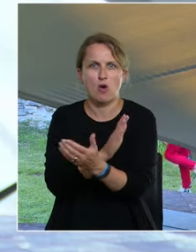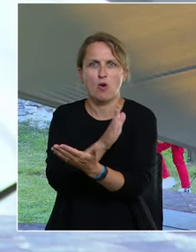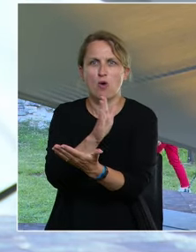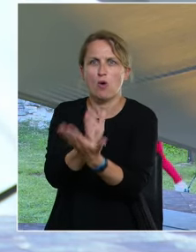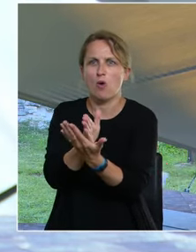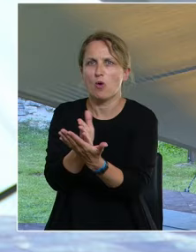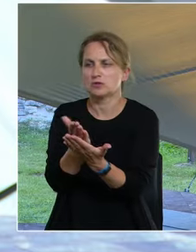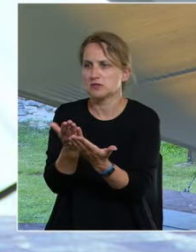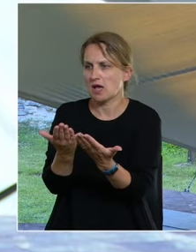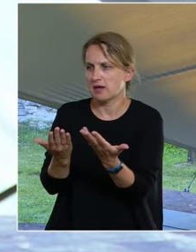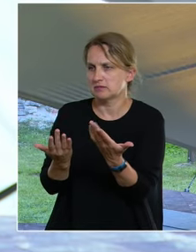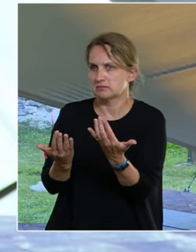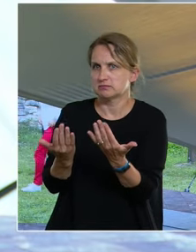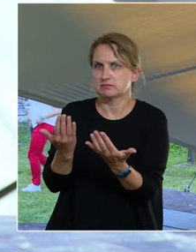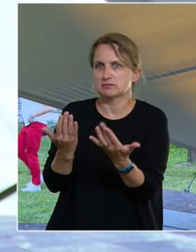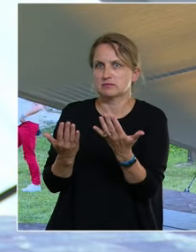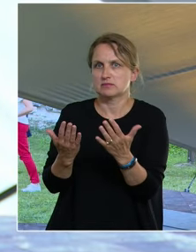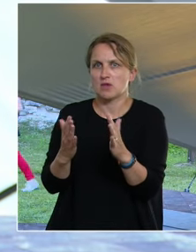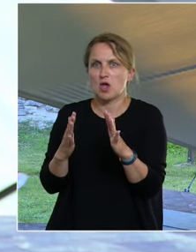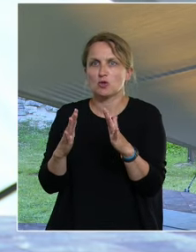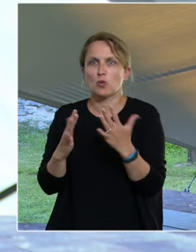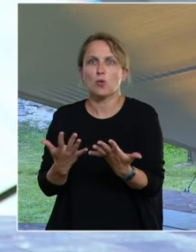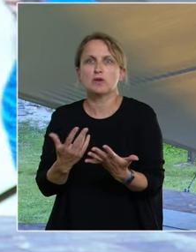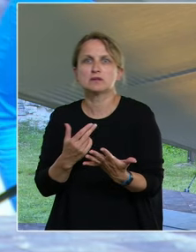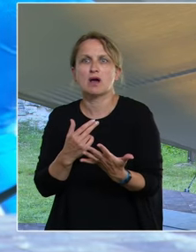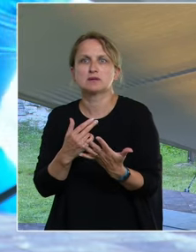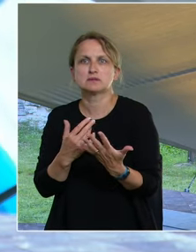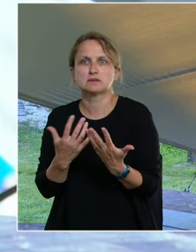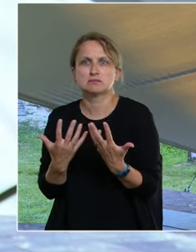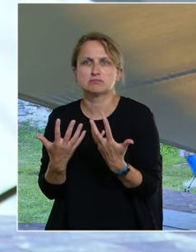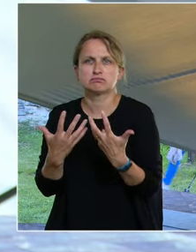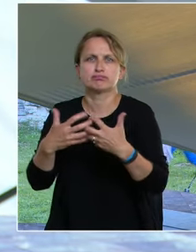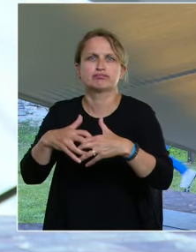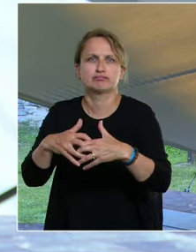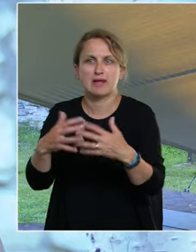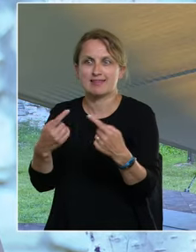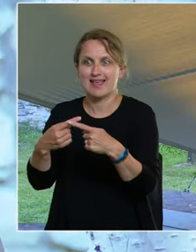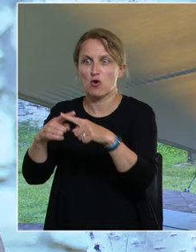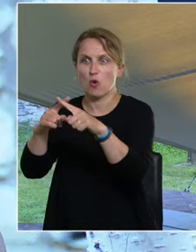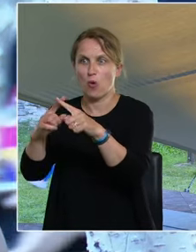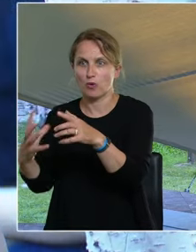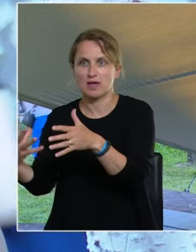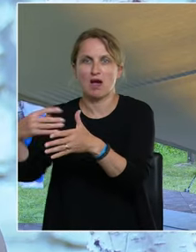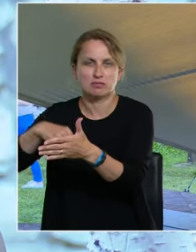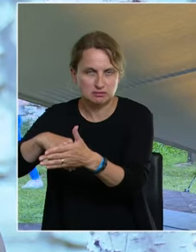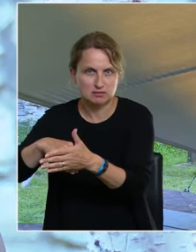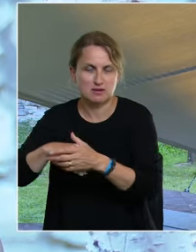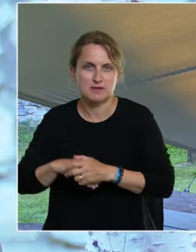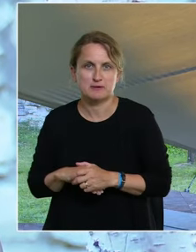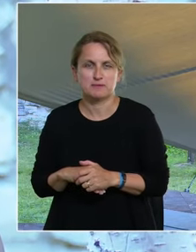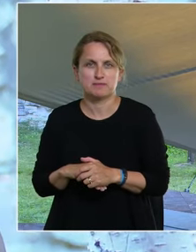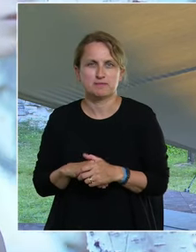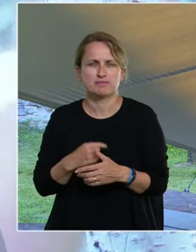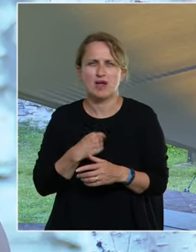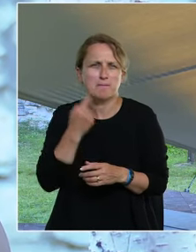how can we hack these technologies, or how can we sort of take them down of this sort of pedestal in a way. So getting